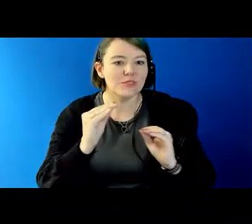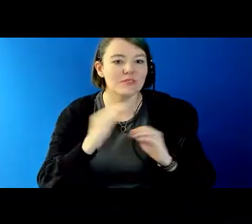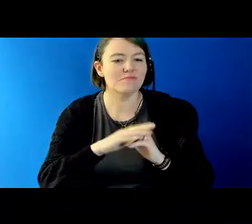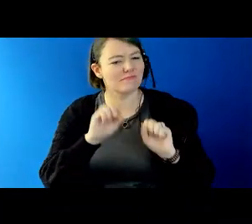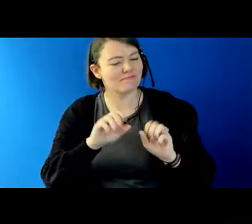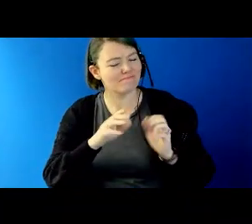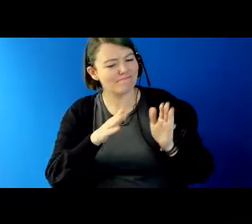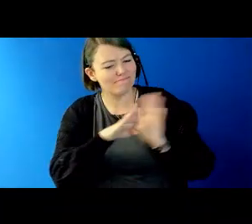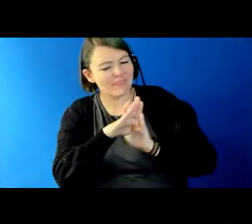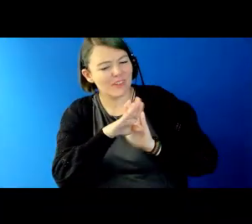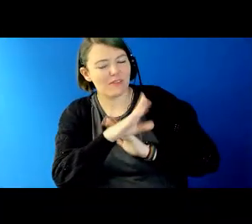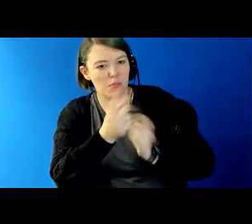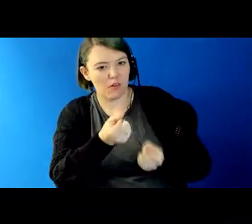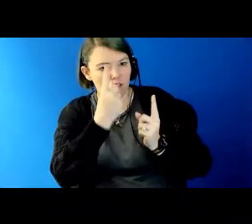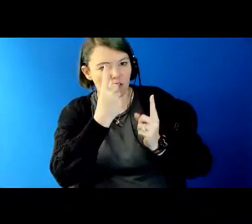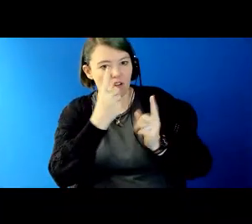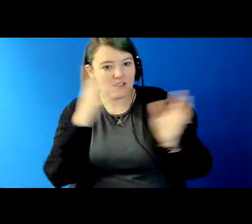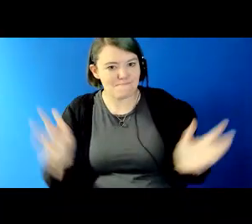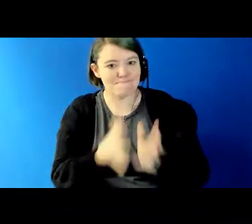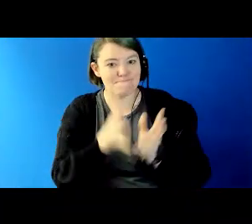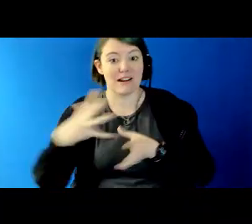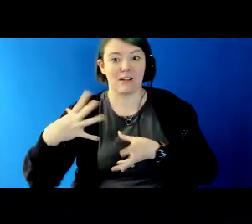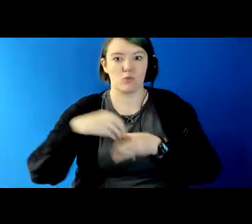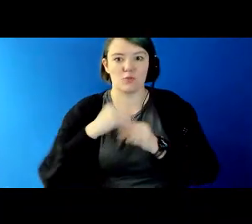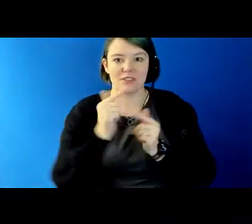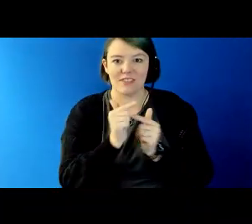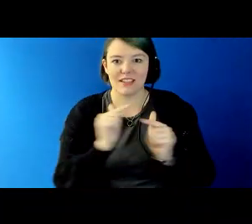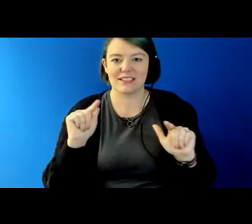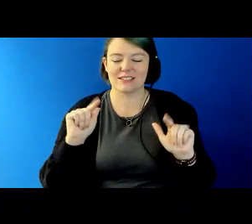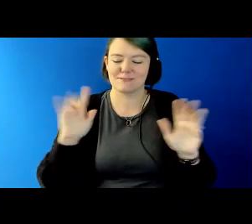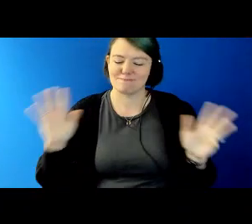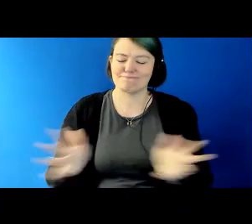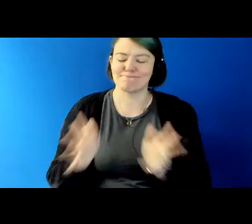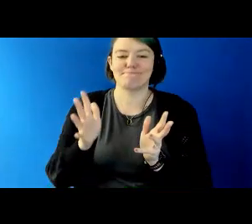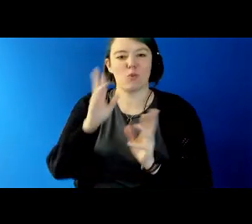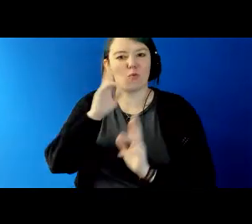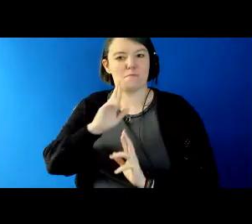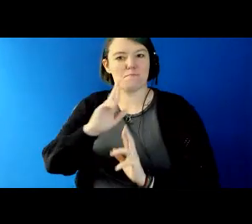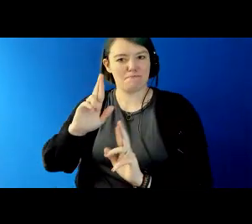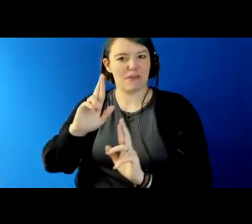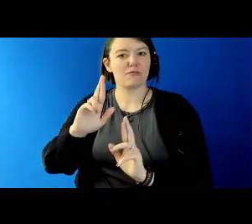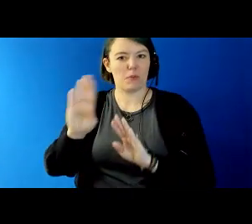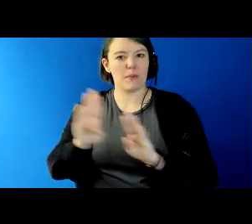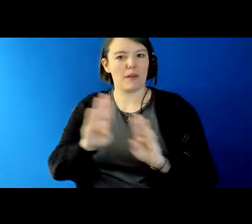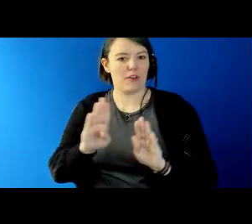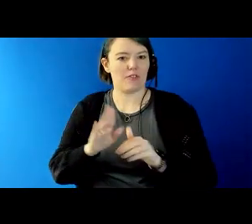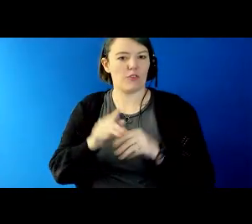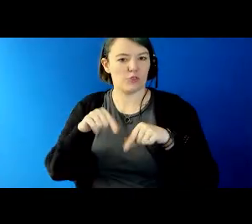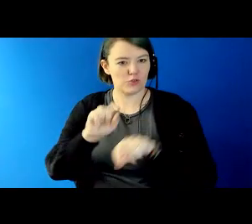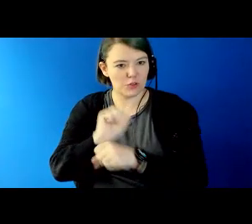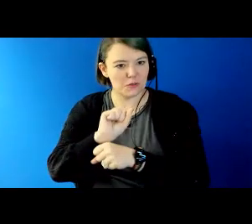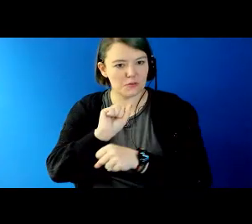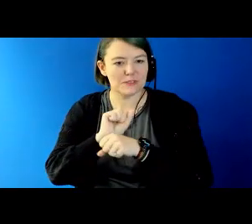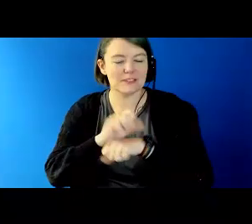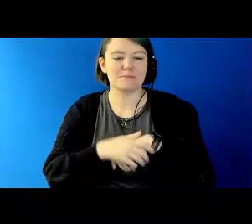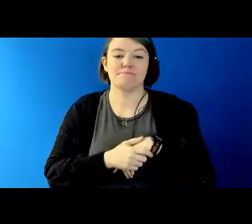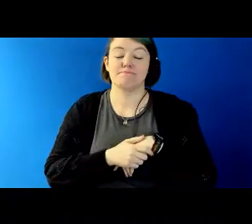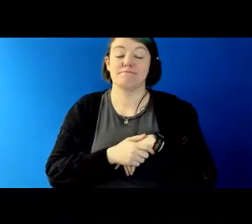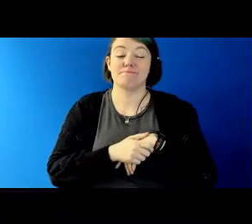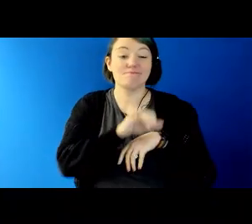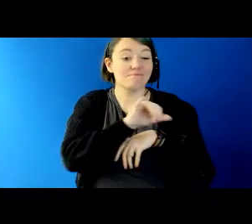encourage inclusive language, and promote a respectful workplace behavior. Employers can also work with OOD